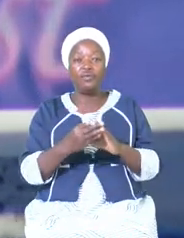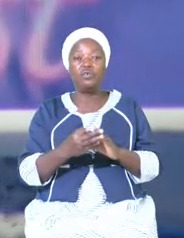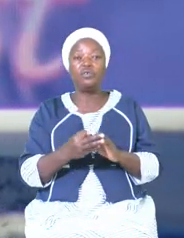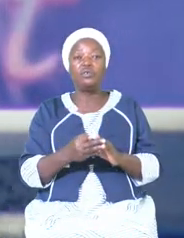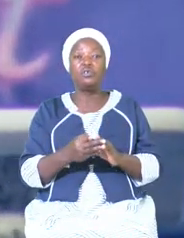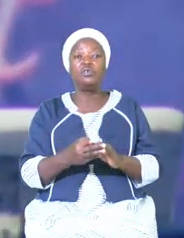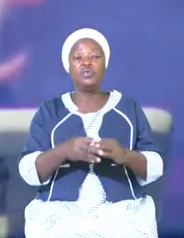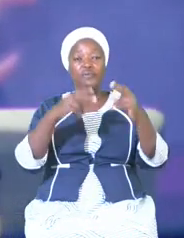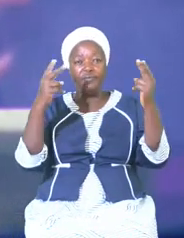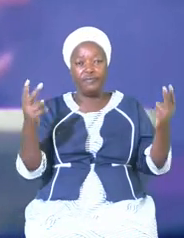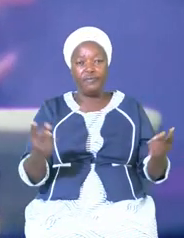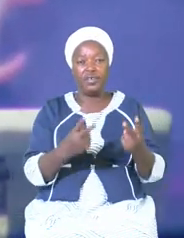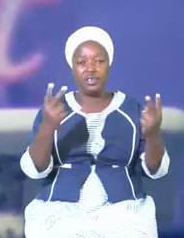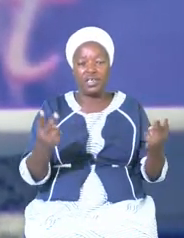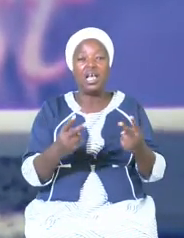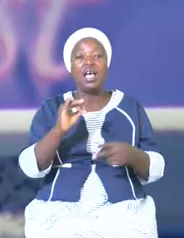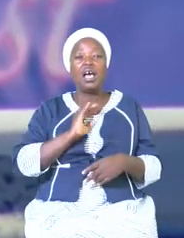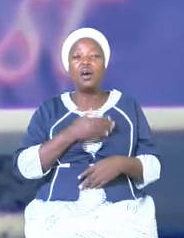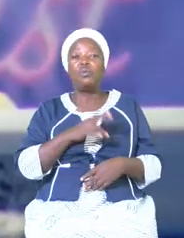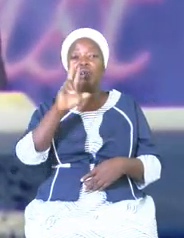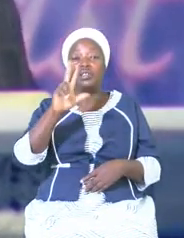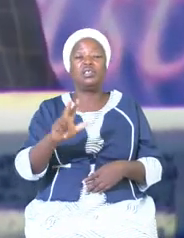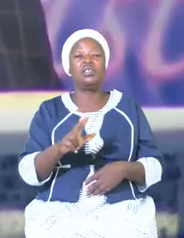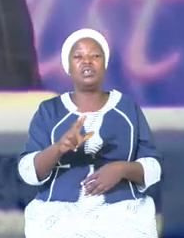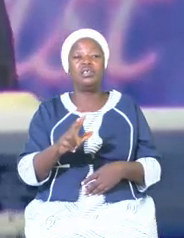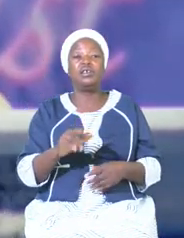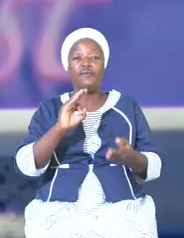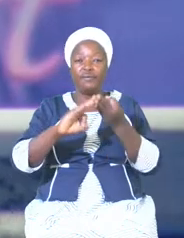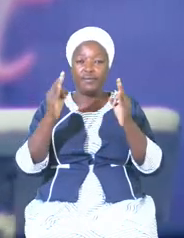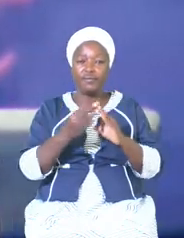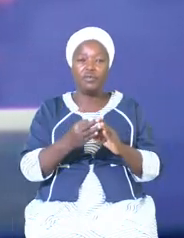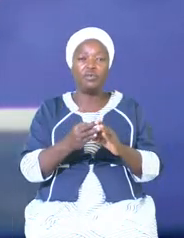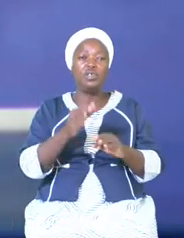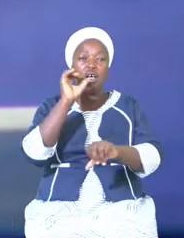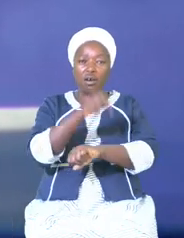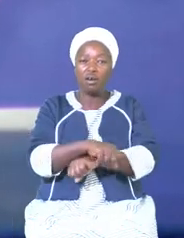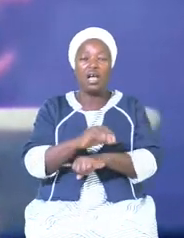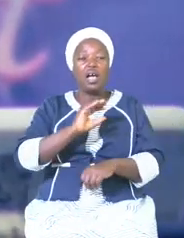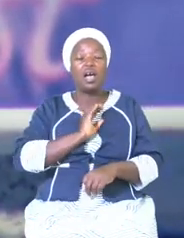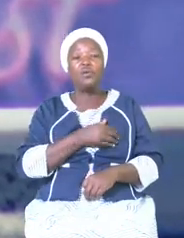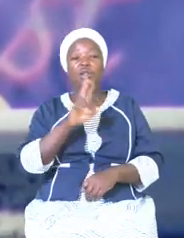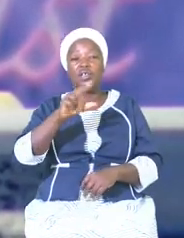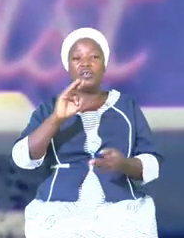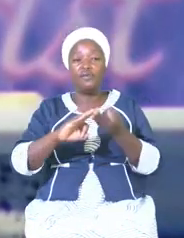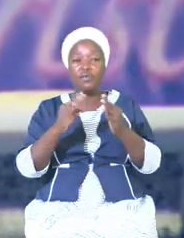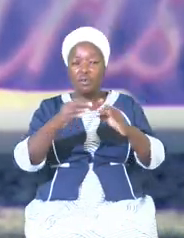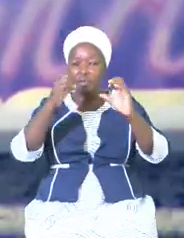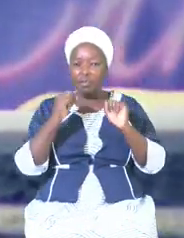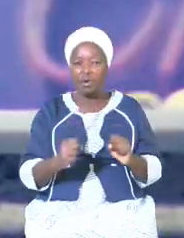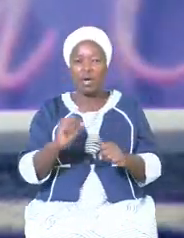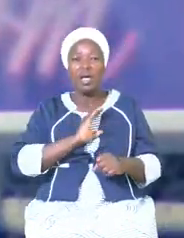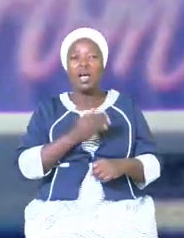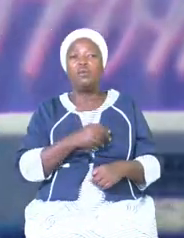victory, our threefold triumph, our threefold power, our threefold